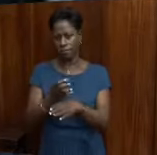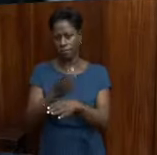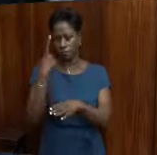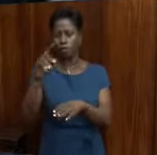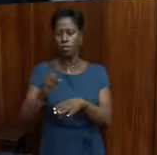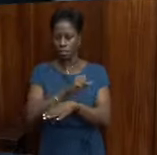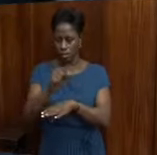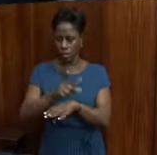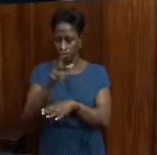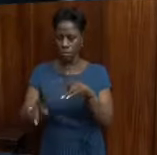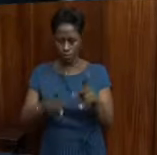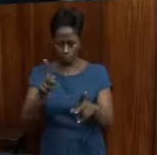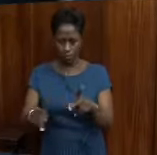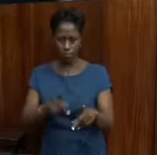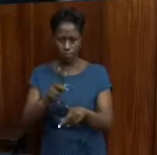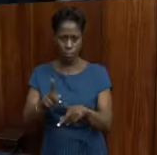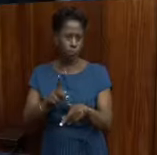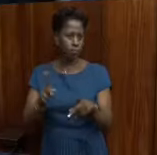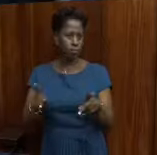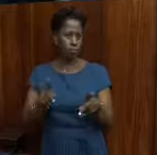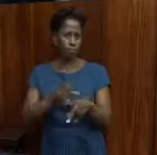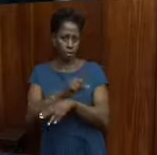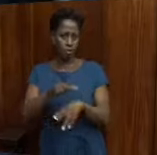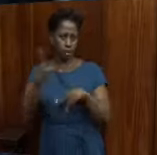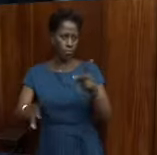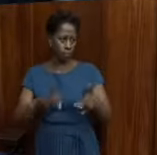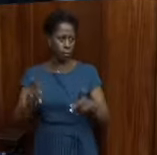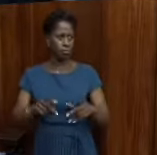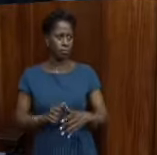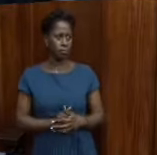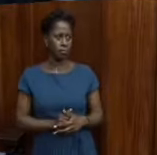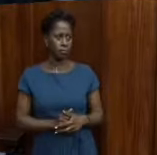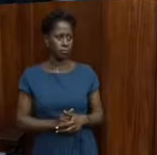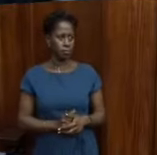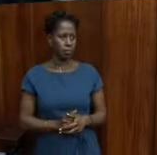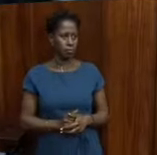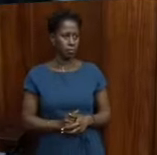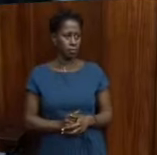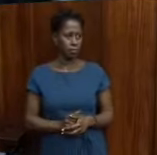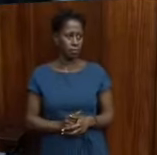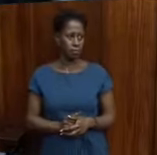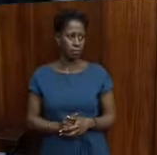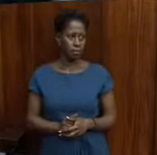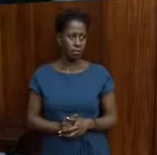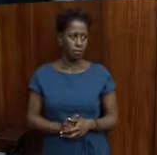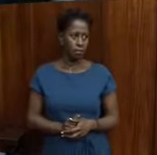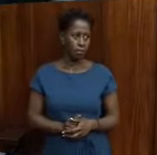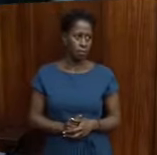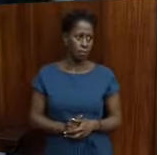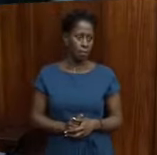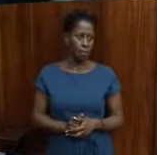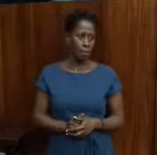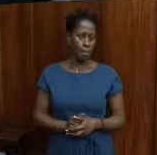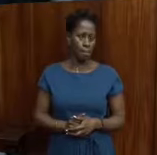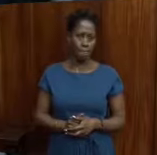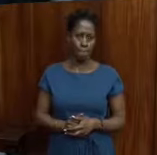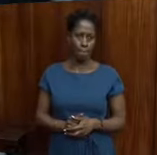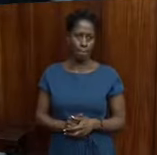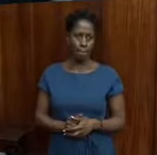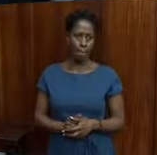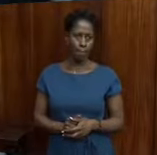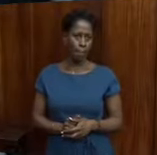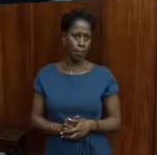Additionally, to enhance and diversify St. Lucia's tourism product, the intended beneficiaries of the community tourism project comprise